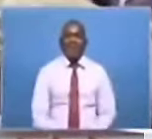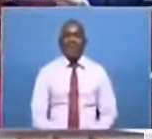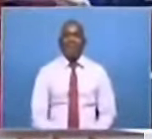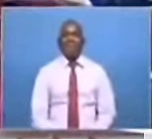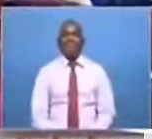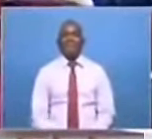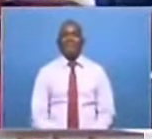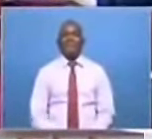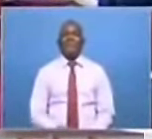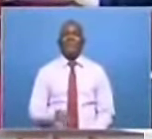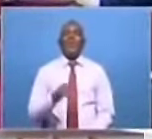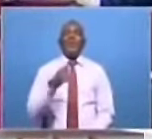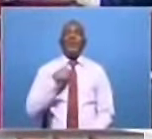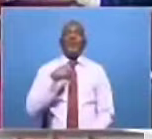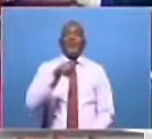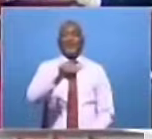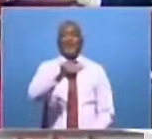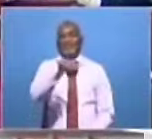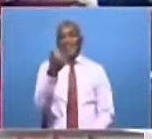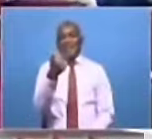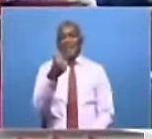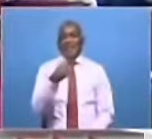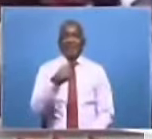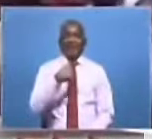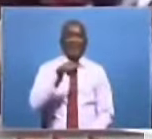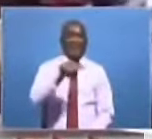And my lord, my only other